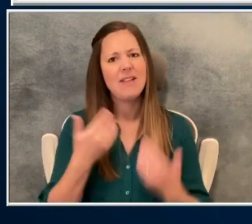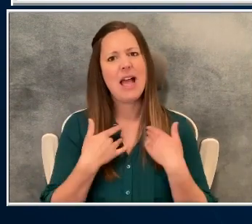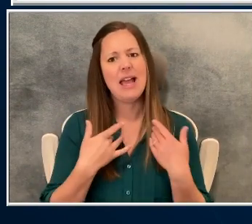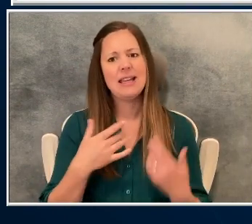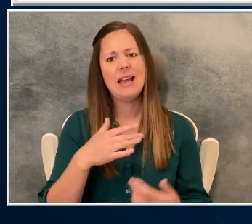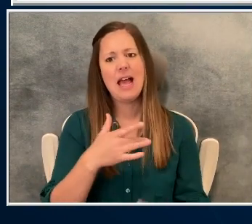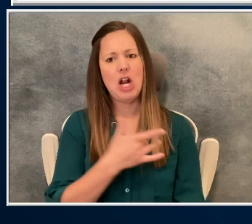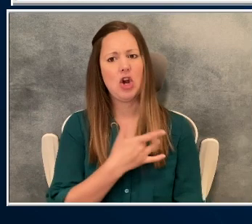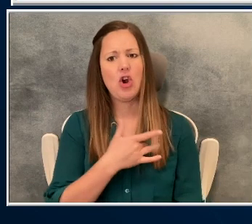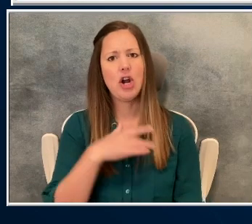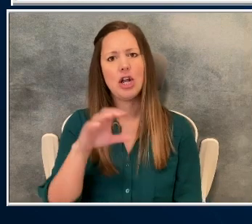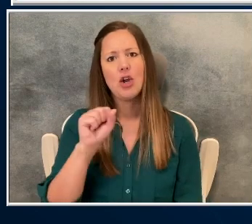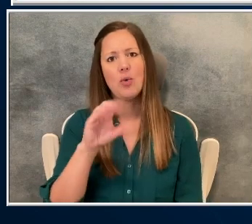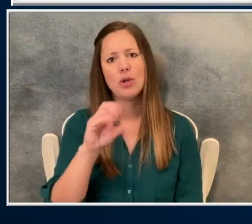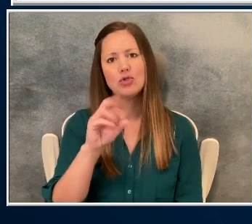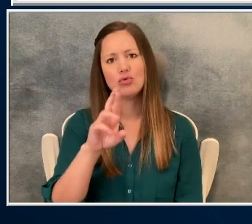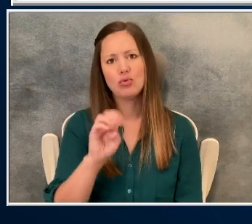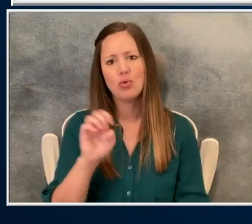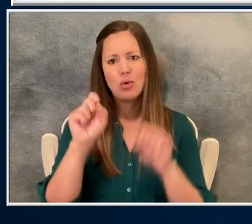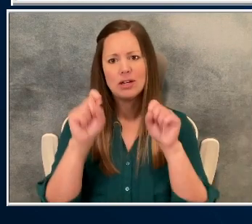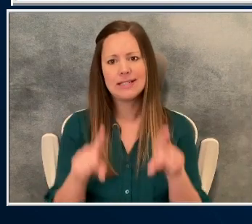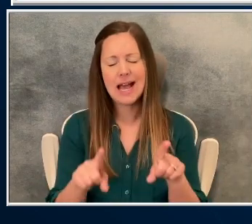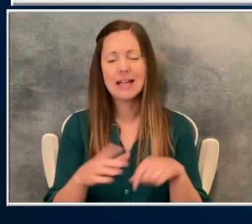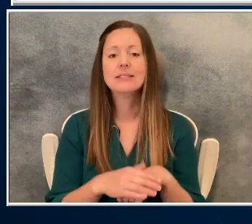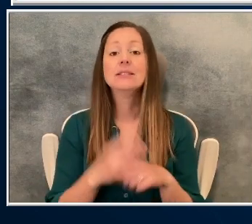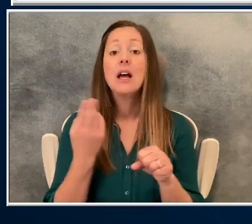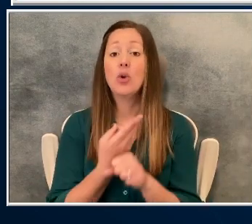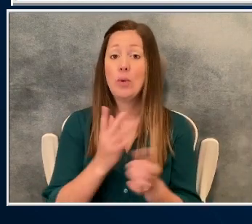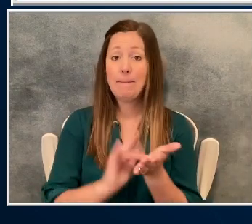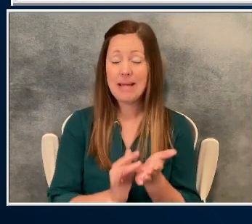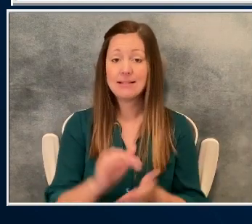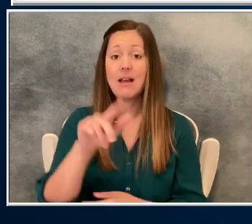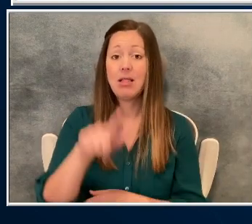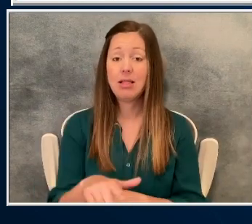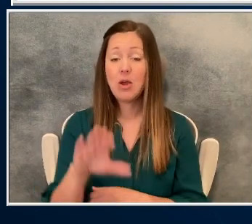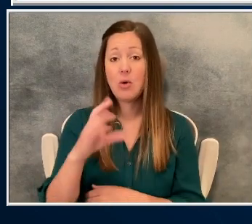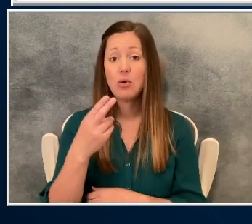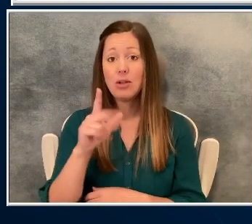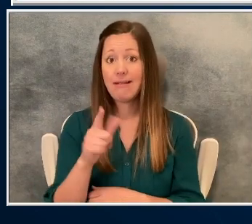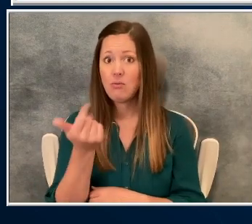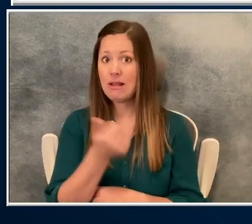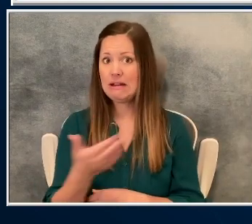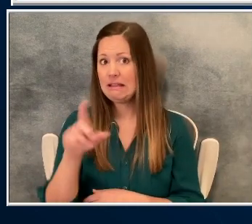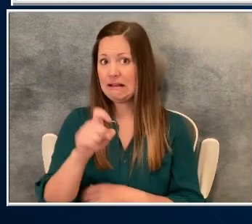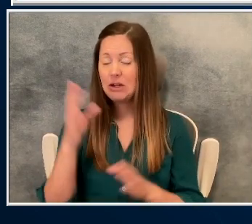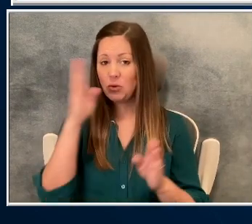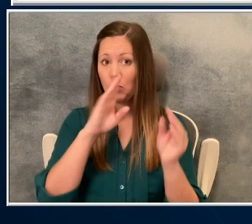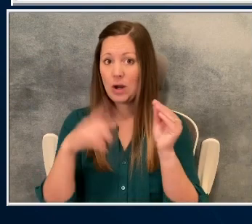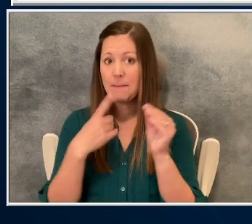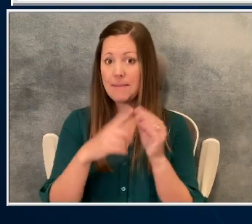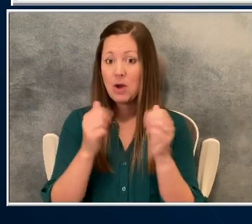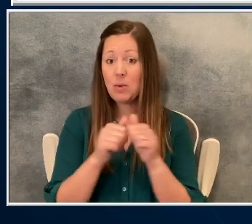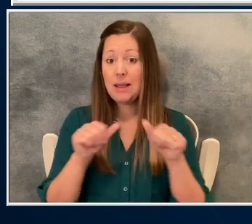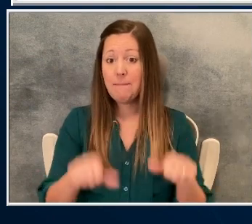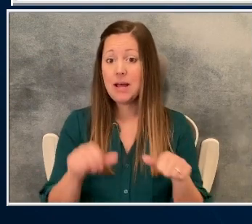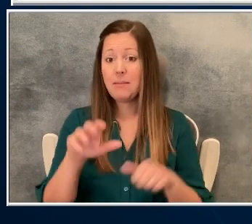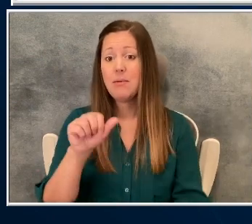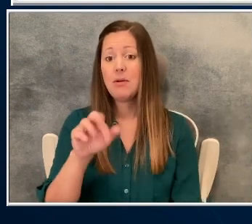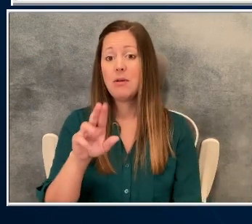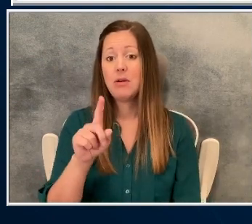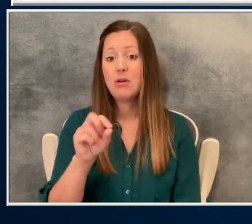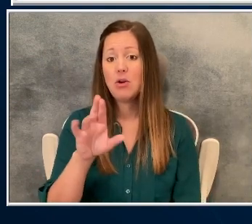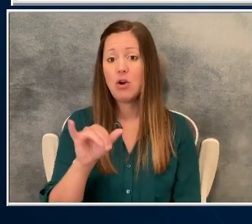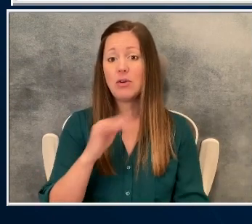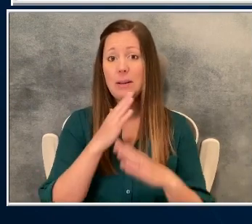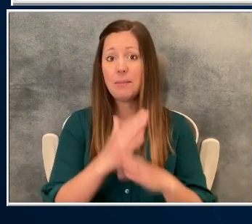test, am on a statin, and have low cholesterol, is there anything to worry about regarding possible artery blockage? There's